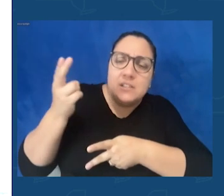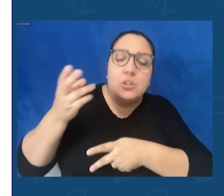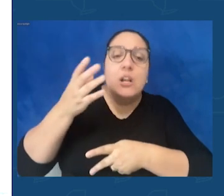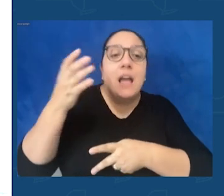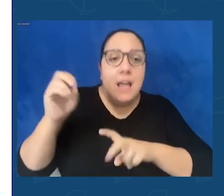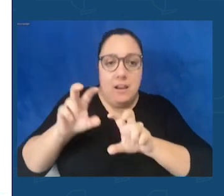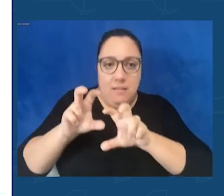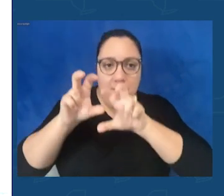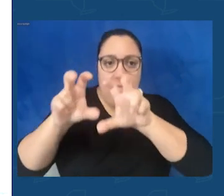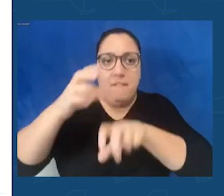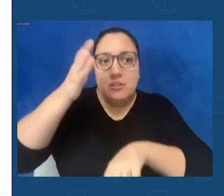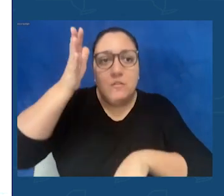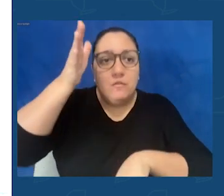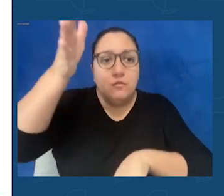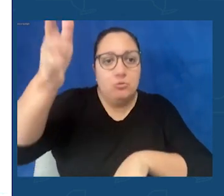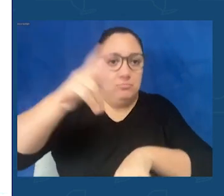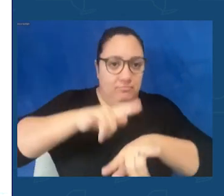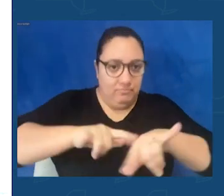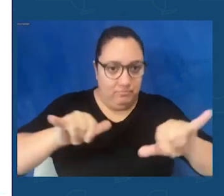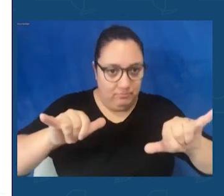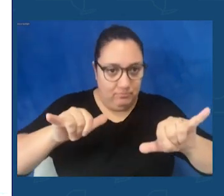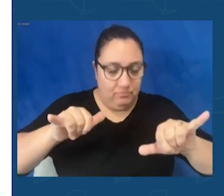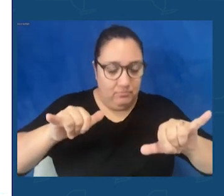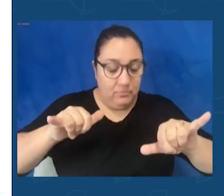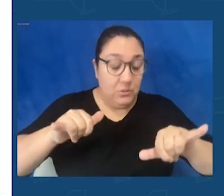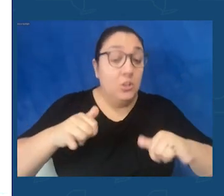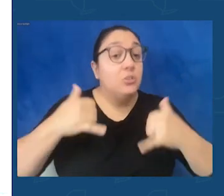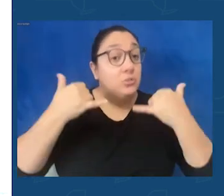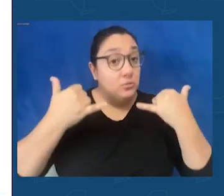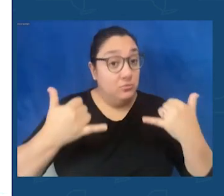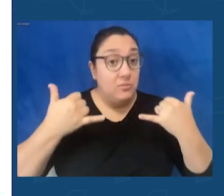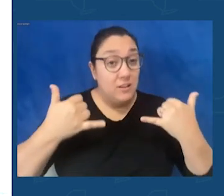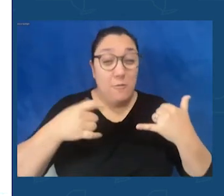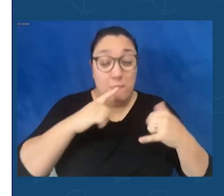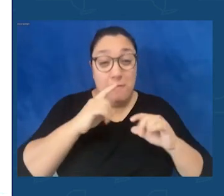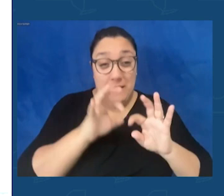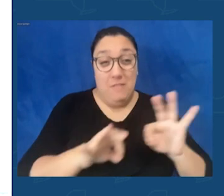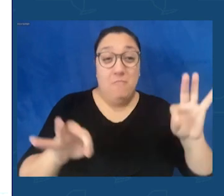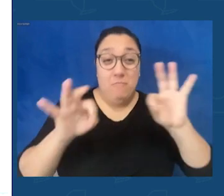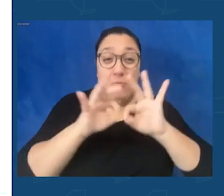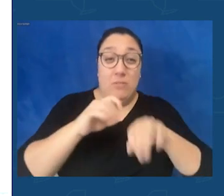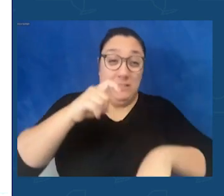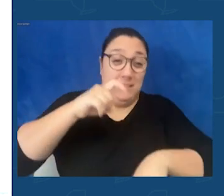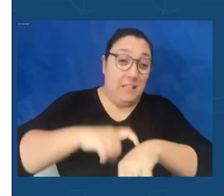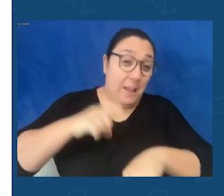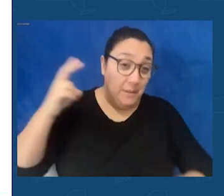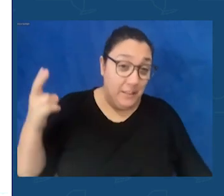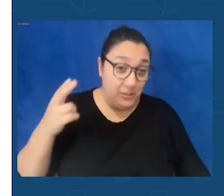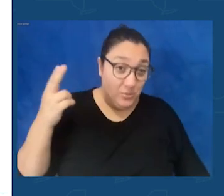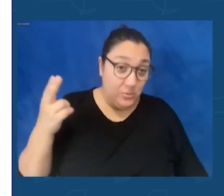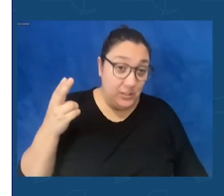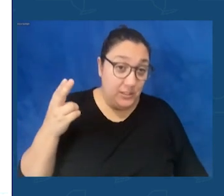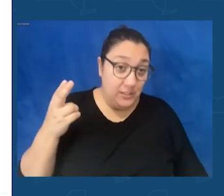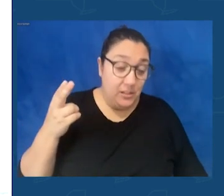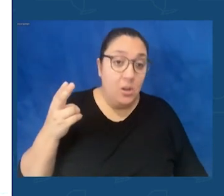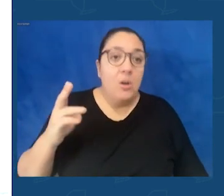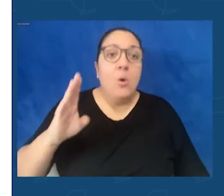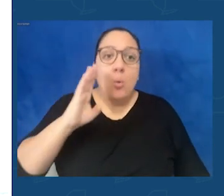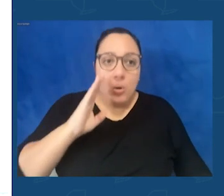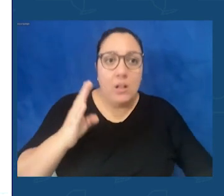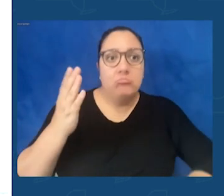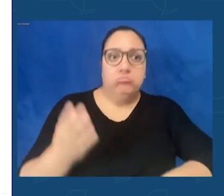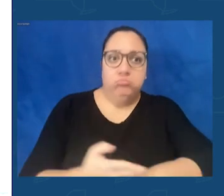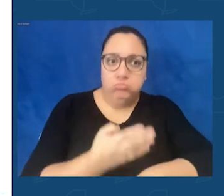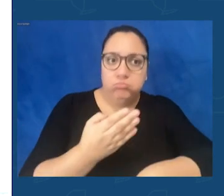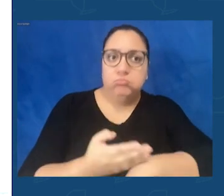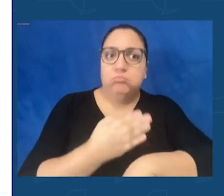And today we stand at a pivotal moment in our history, poised to revitalize the village and town of Lake George in a